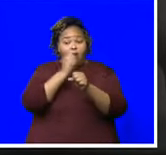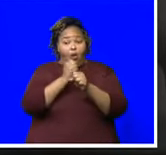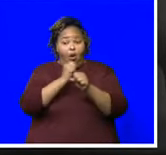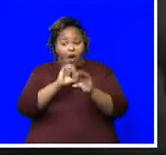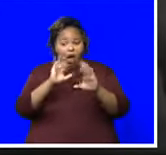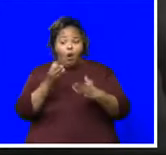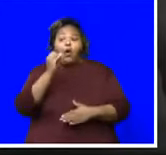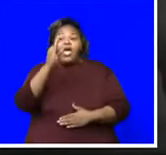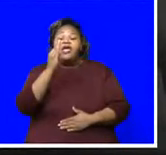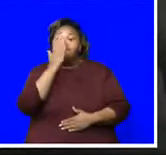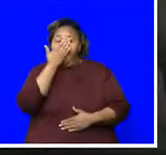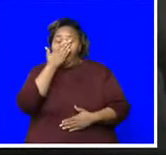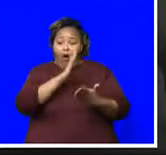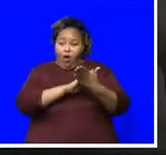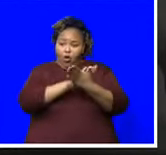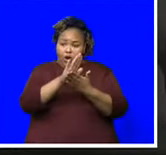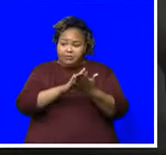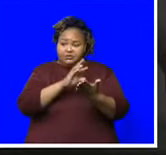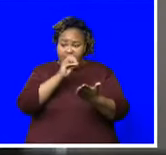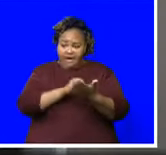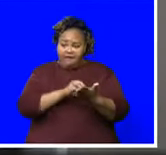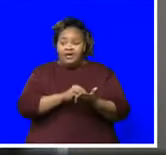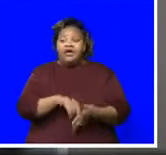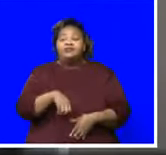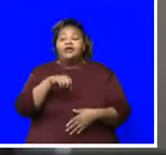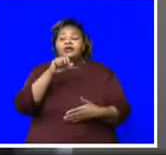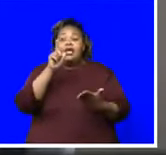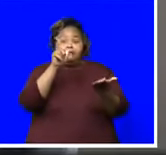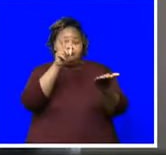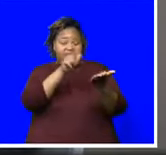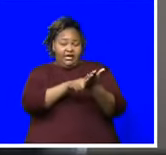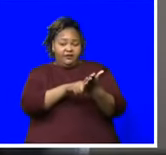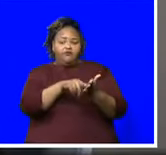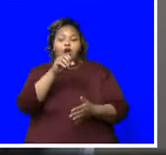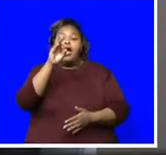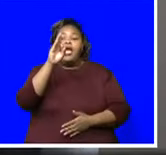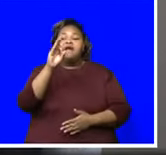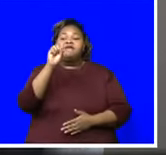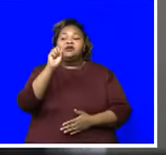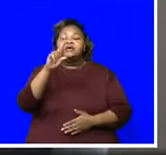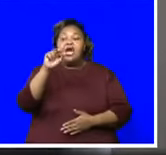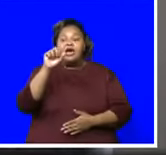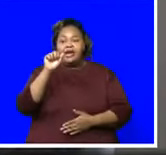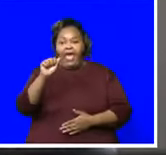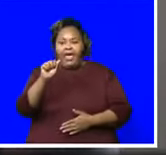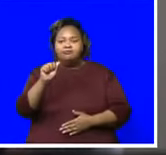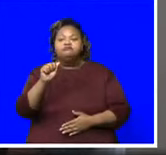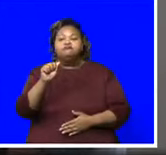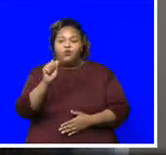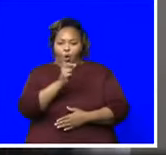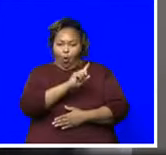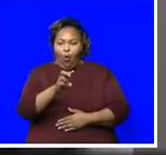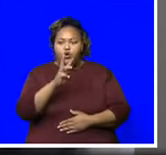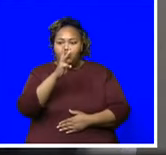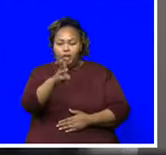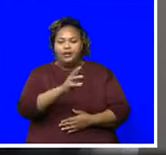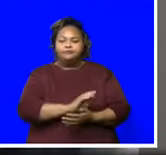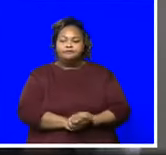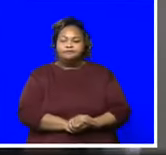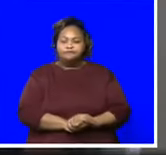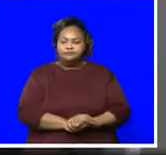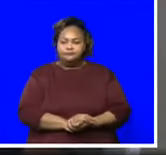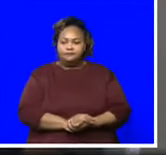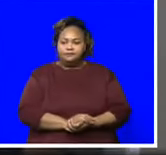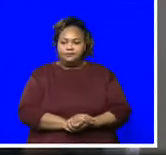sibese siyakukhuta ngalo FSRA act. Tinkulumo tibheke ukuthi tifike lapho kutholakala khona sesombululo